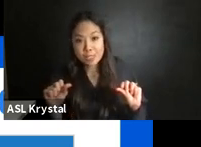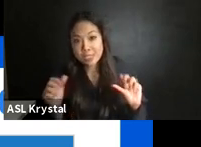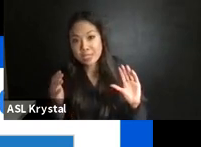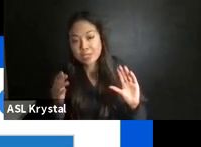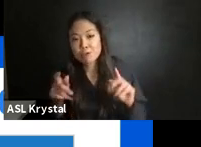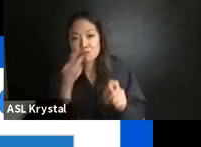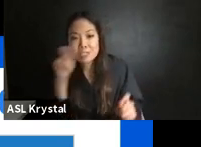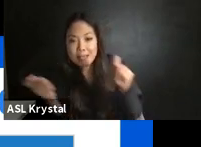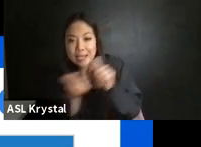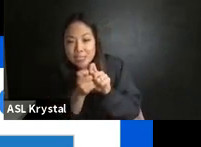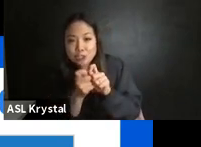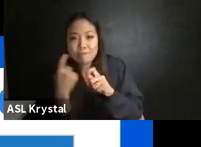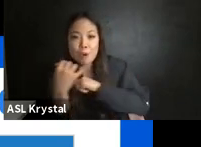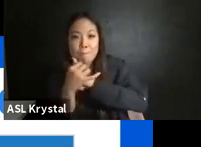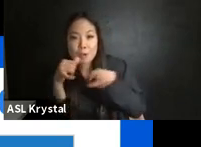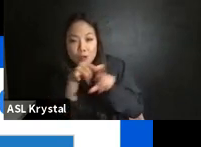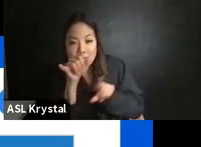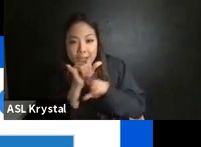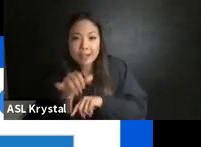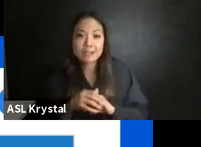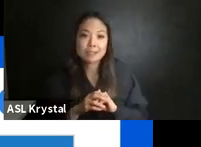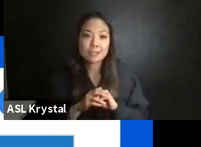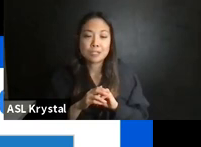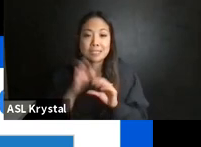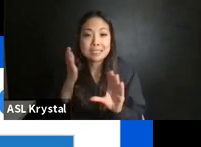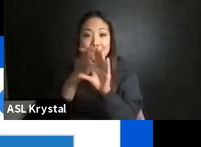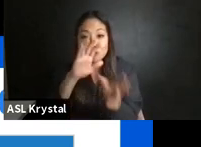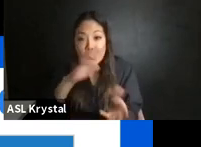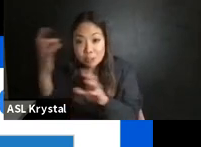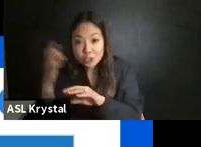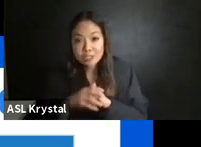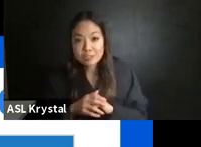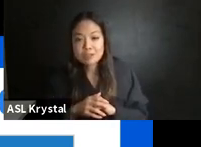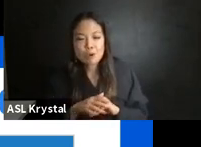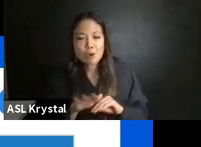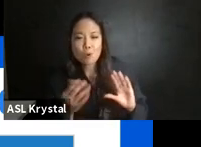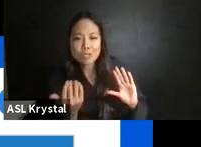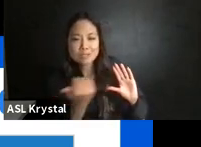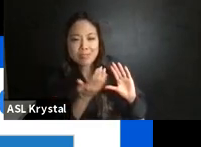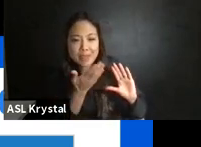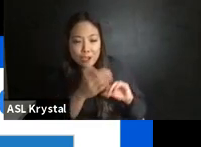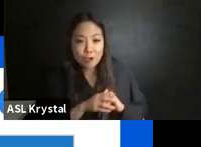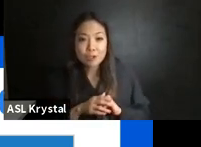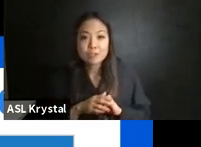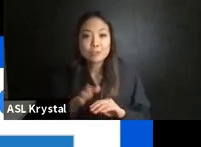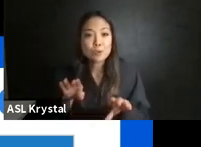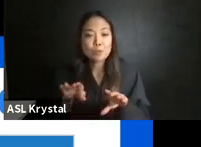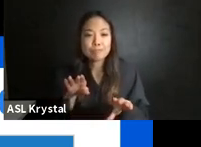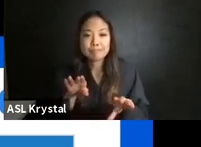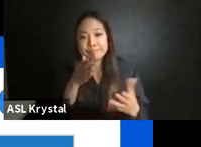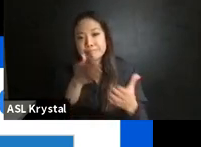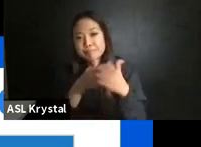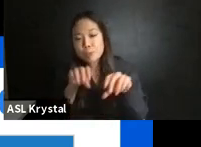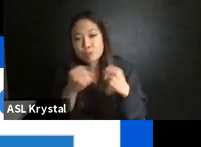bullying it could also be disruption so it's actually listed here now thank you so violations of school rules so that's what it's